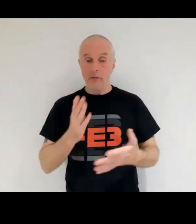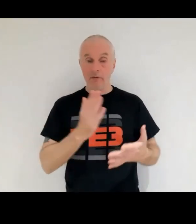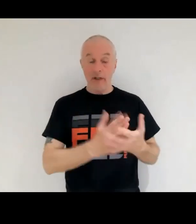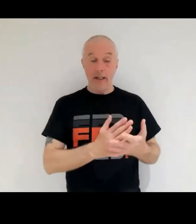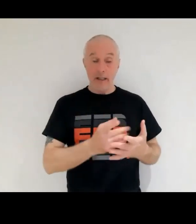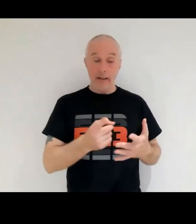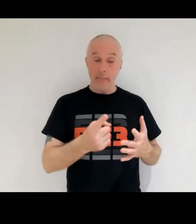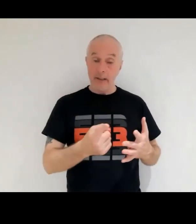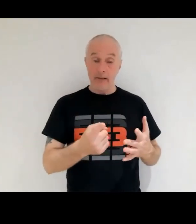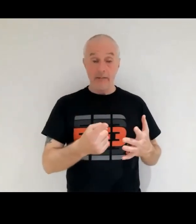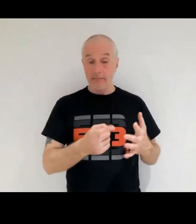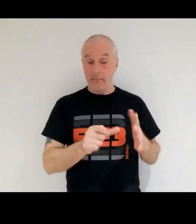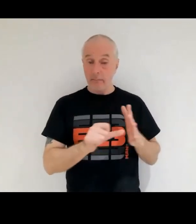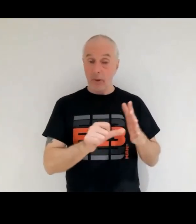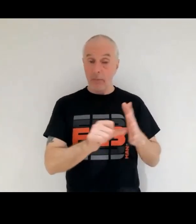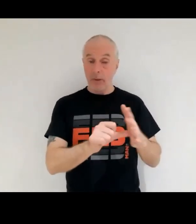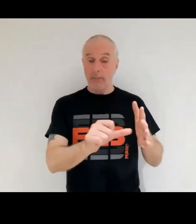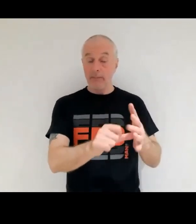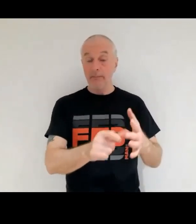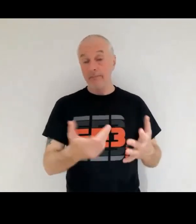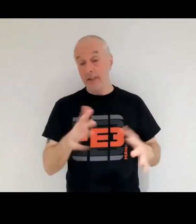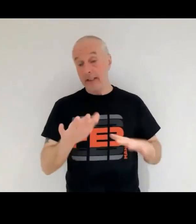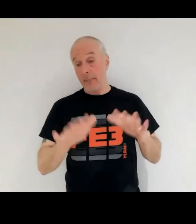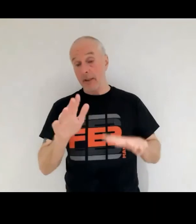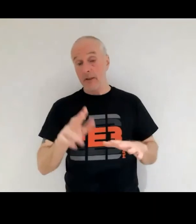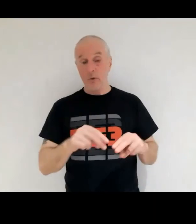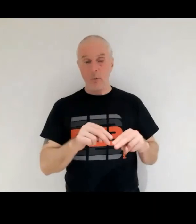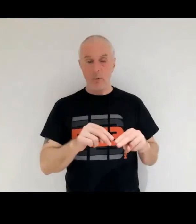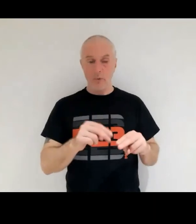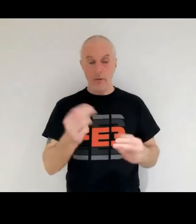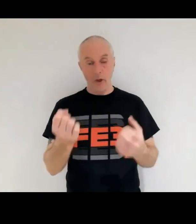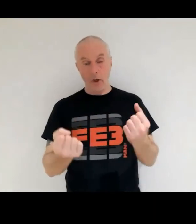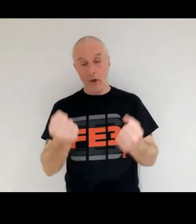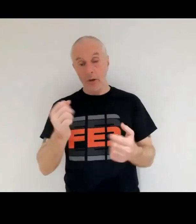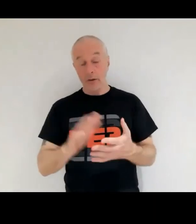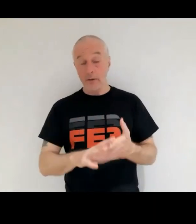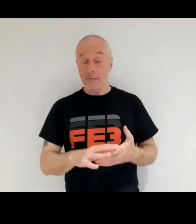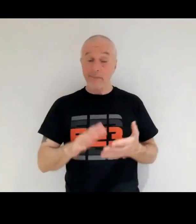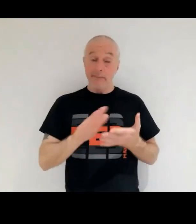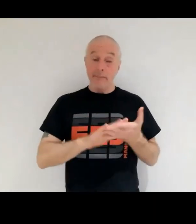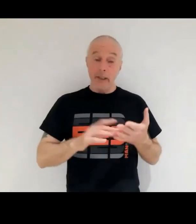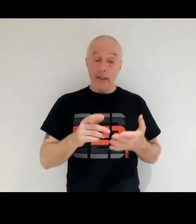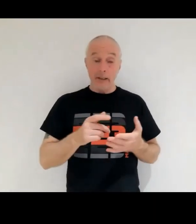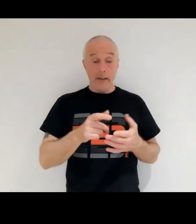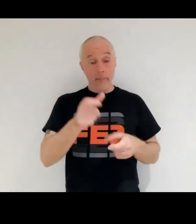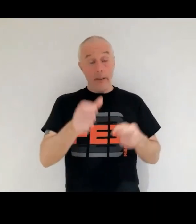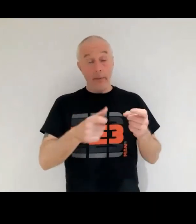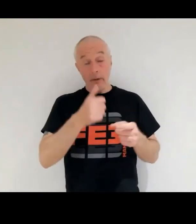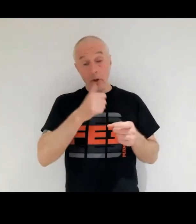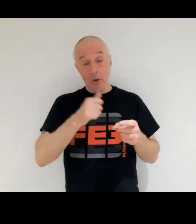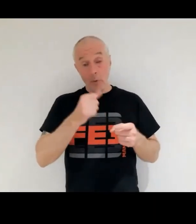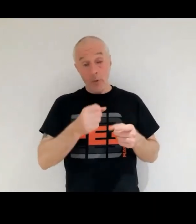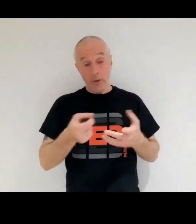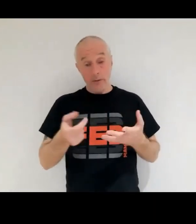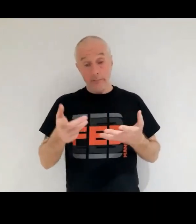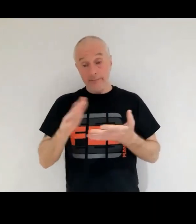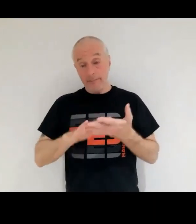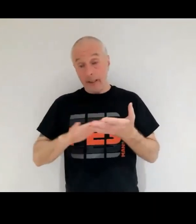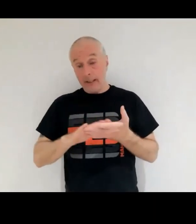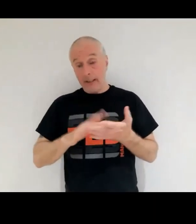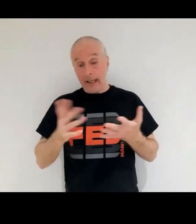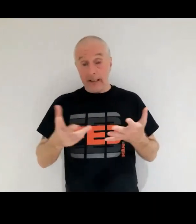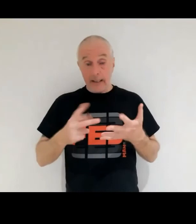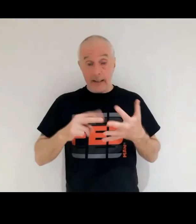for example in fuel cells in vehicles. Doesn't this usage therefore just further undermine any